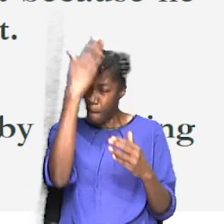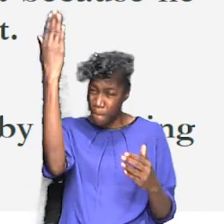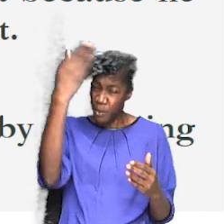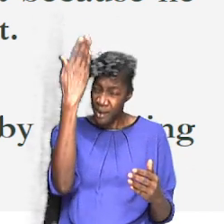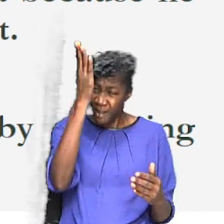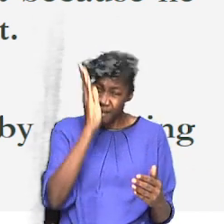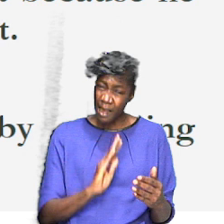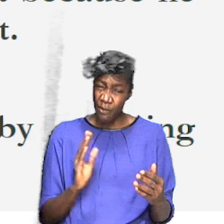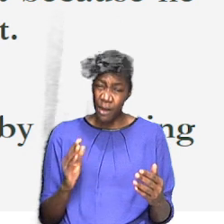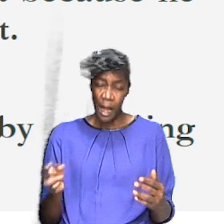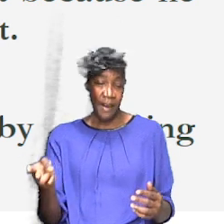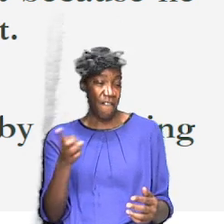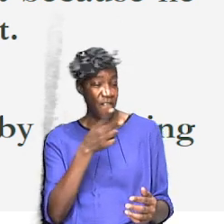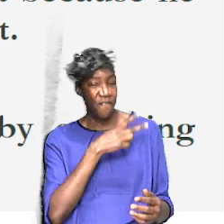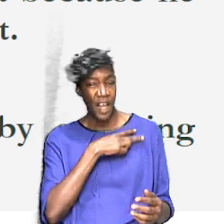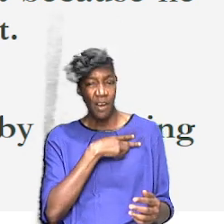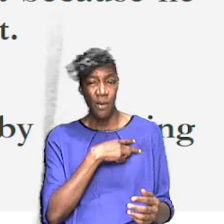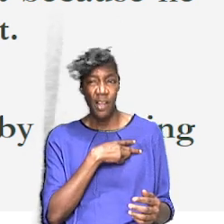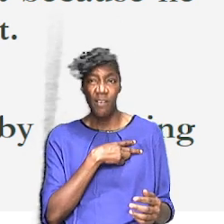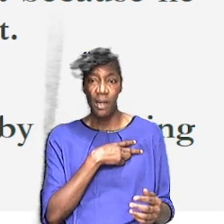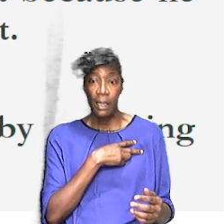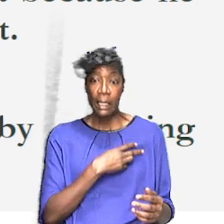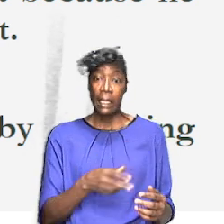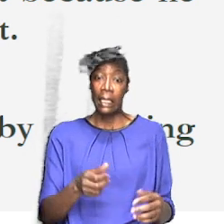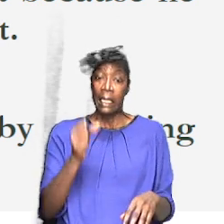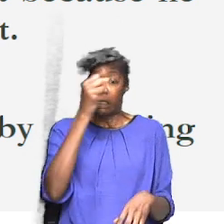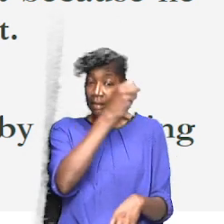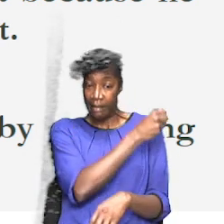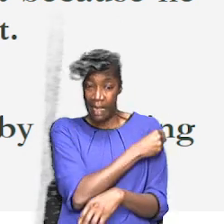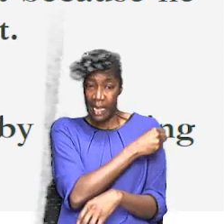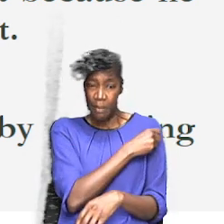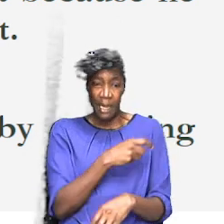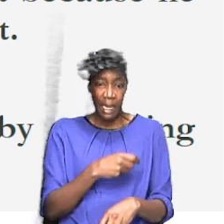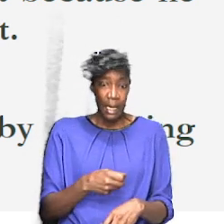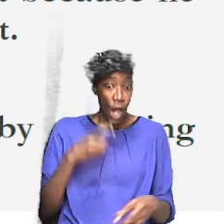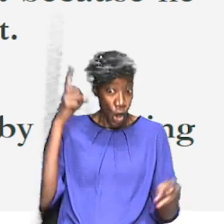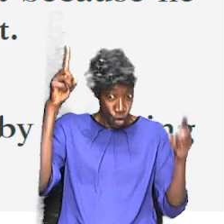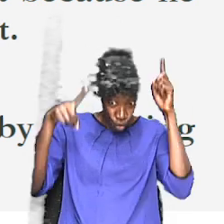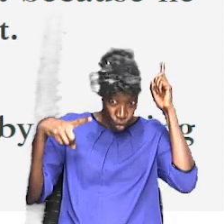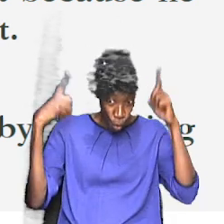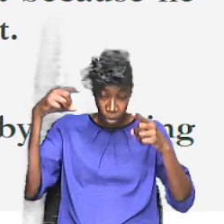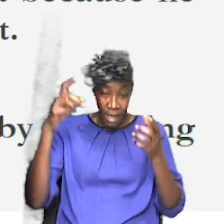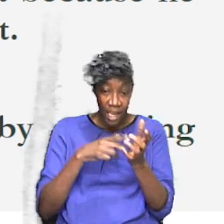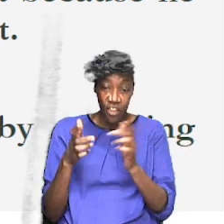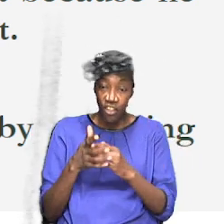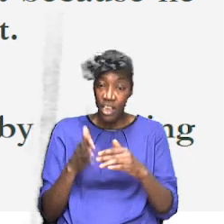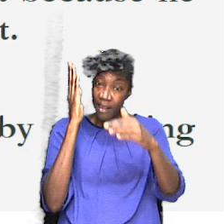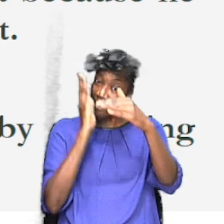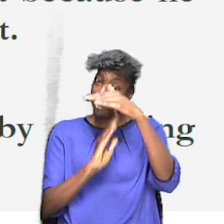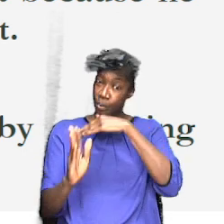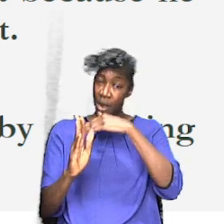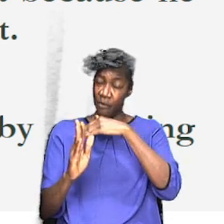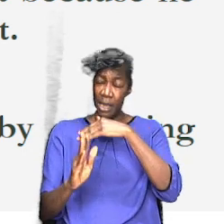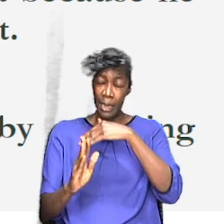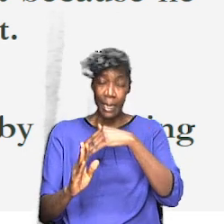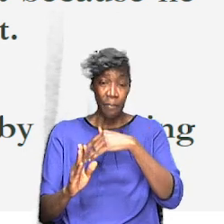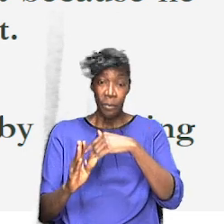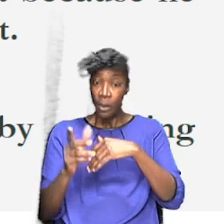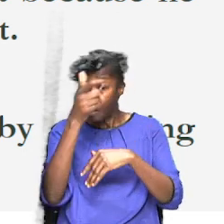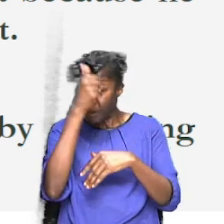So Simon doubted that Jesus now could not be a prophet. Because if he were a prophet, he would have